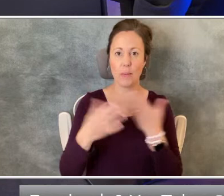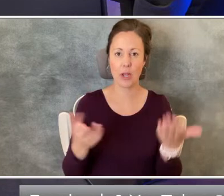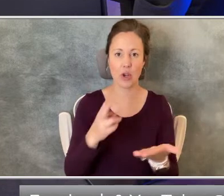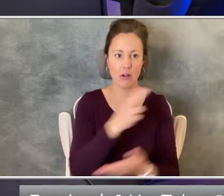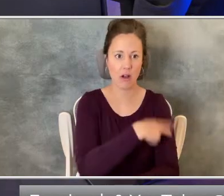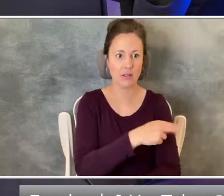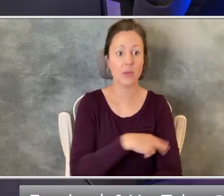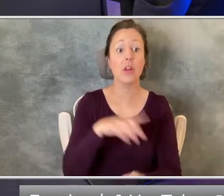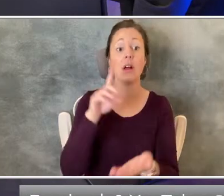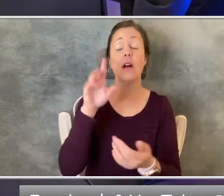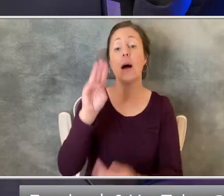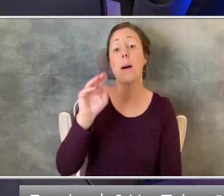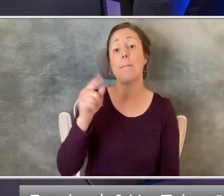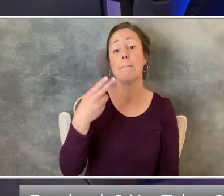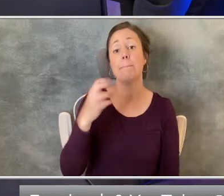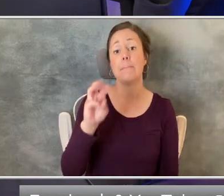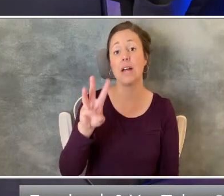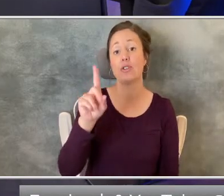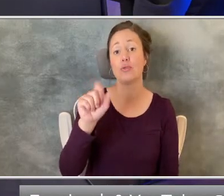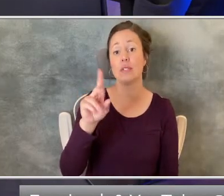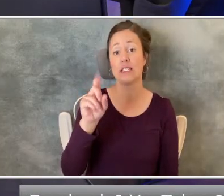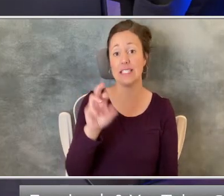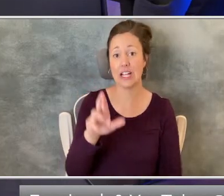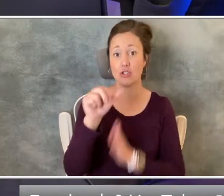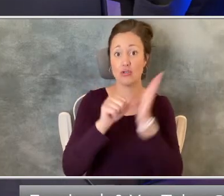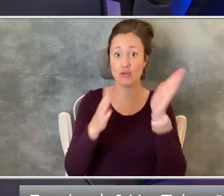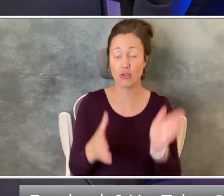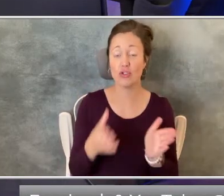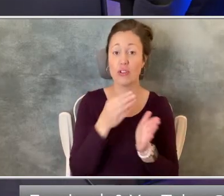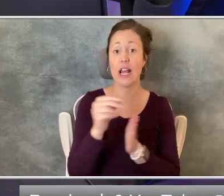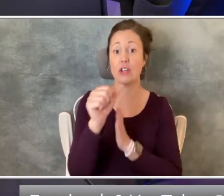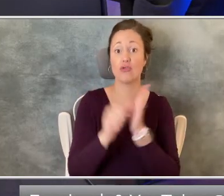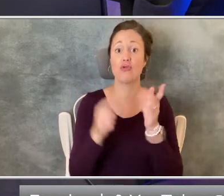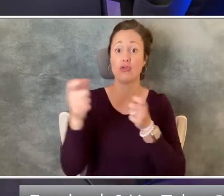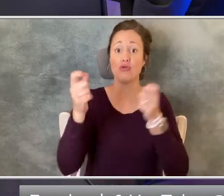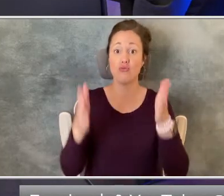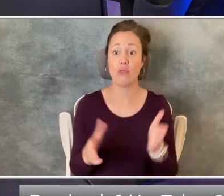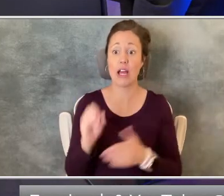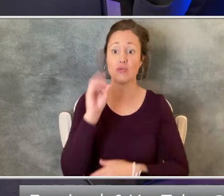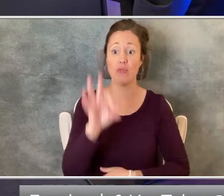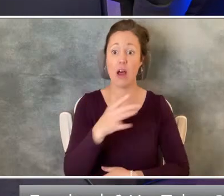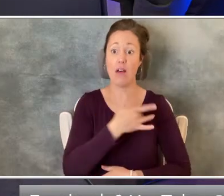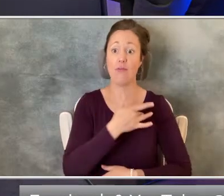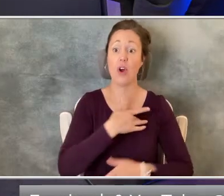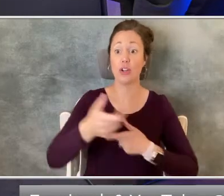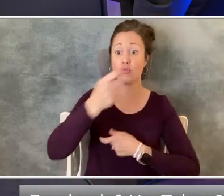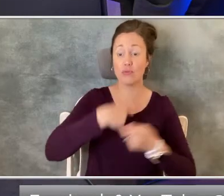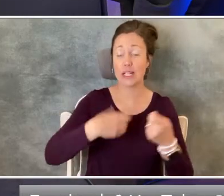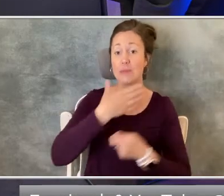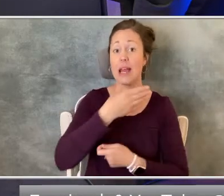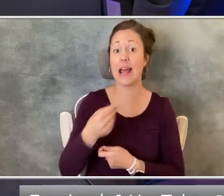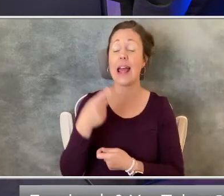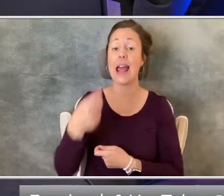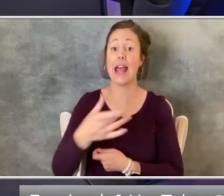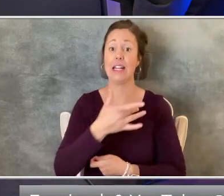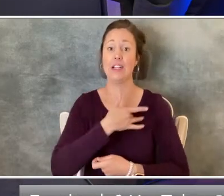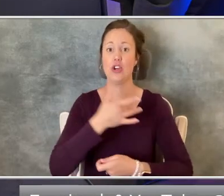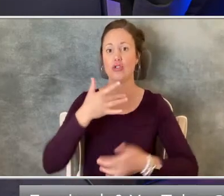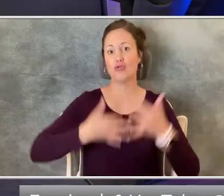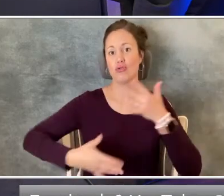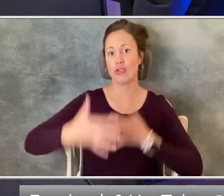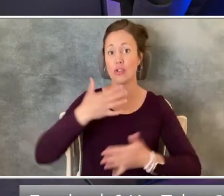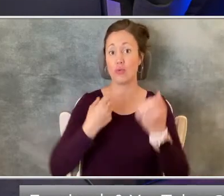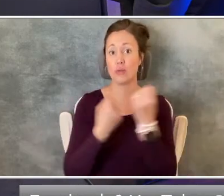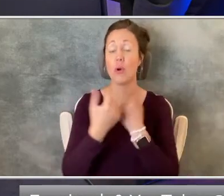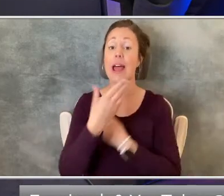surgeon, and the surgical director of cardiac transplant and mechanical circulatory support. And we have Dr. Joseph McGurk.